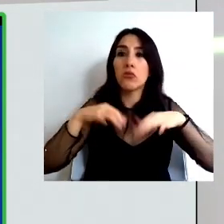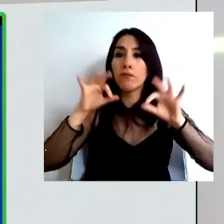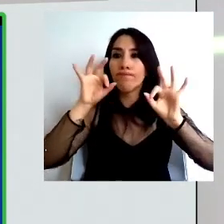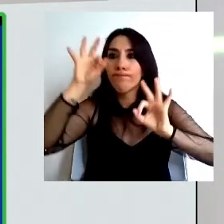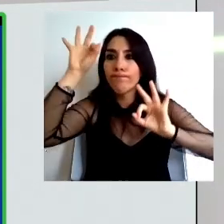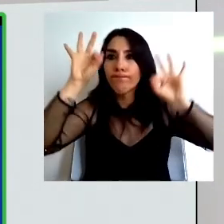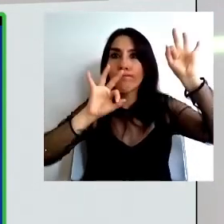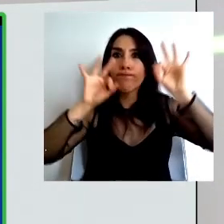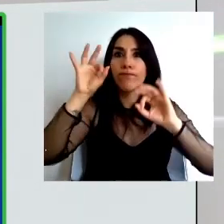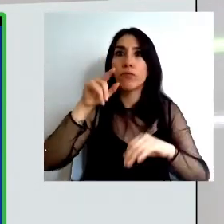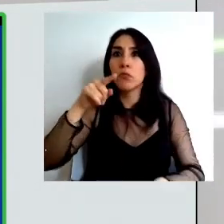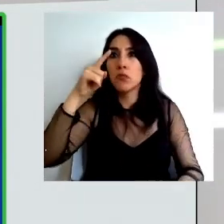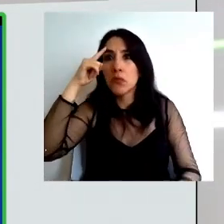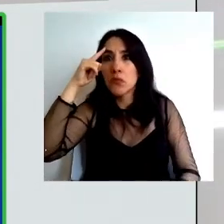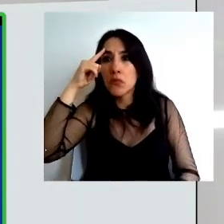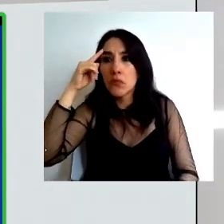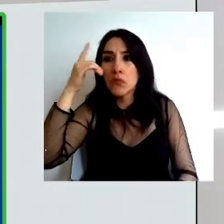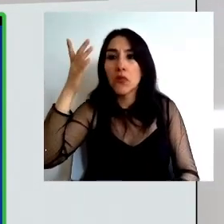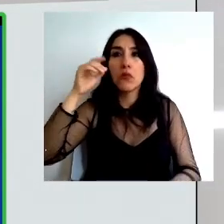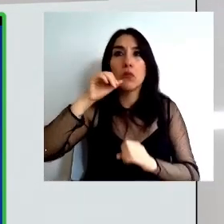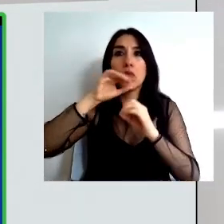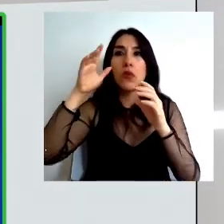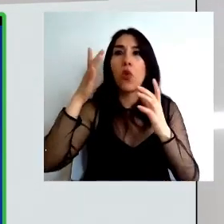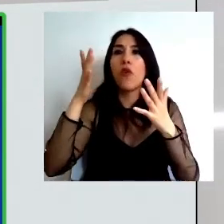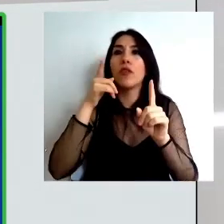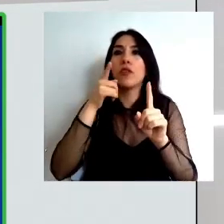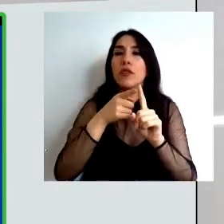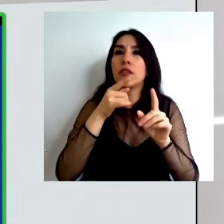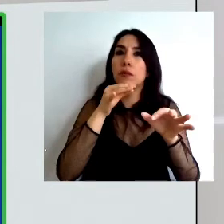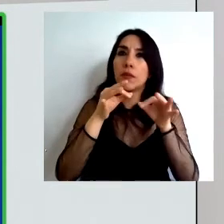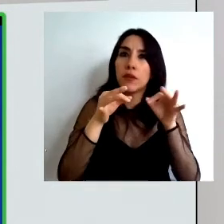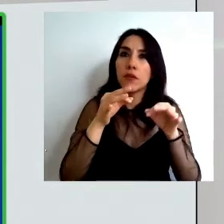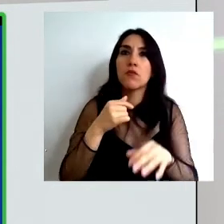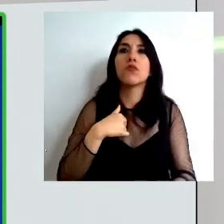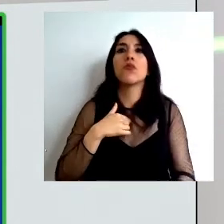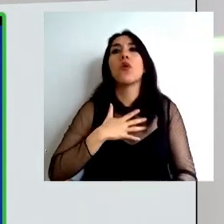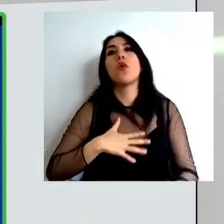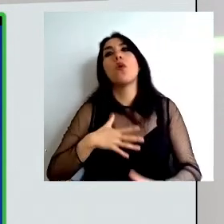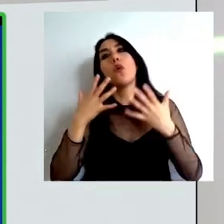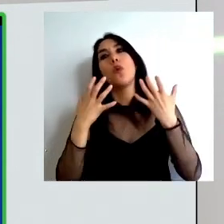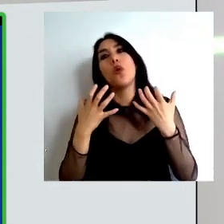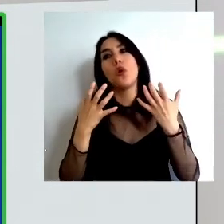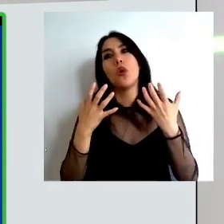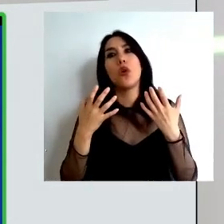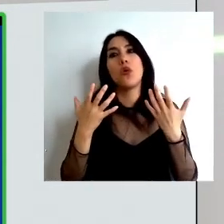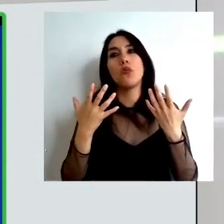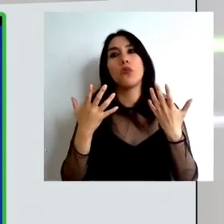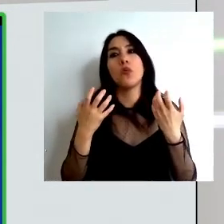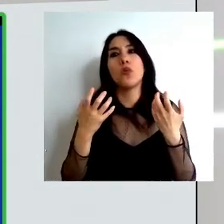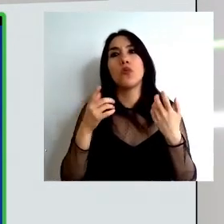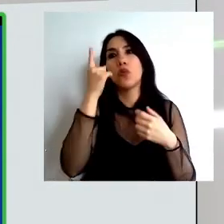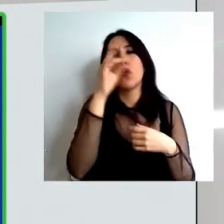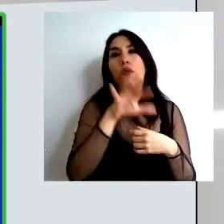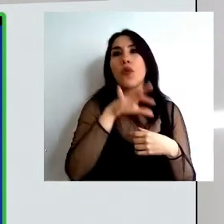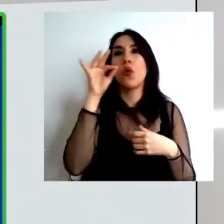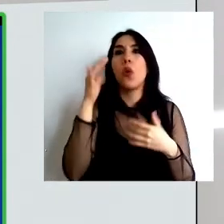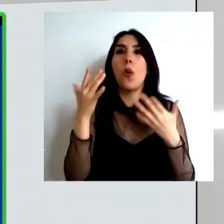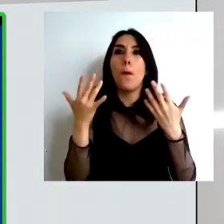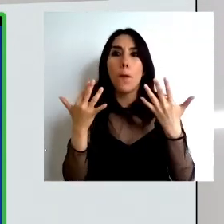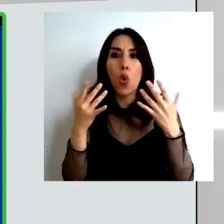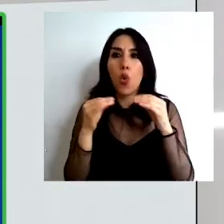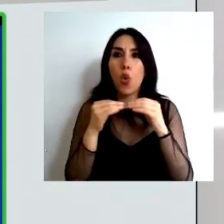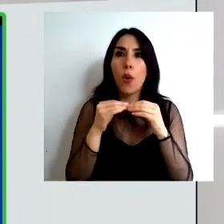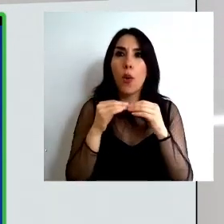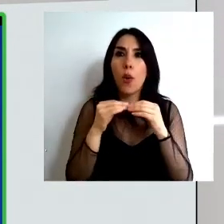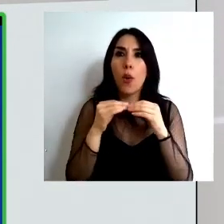good relation or balance to the output. And the output is not only the number of partners. So the output